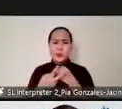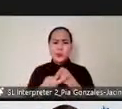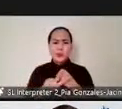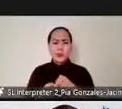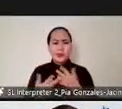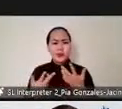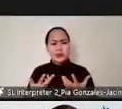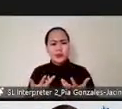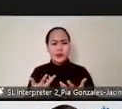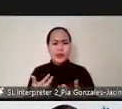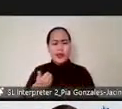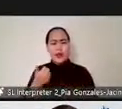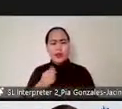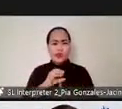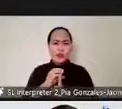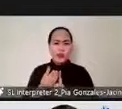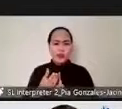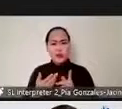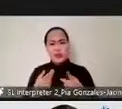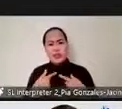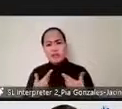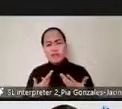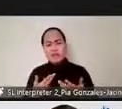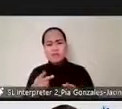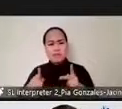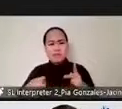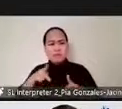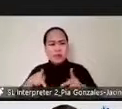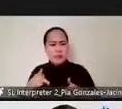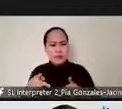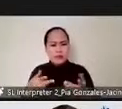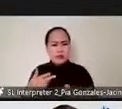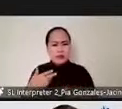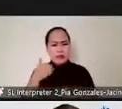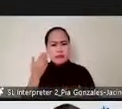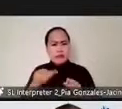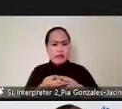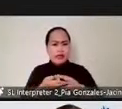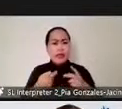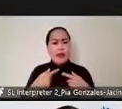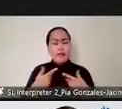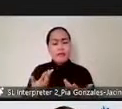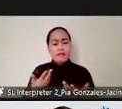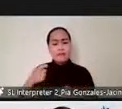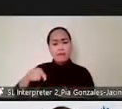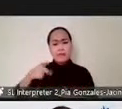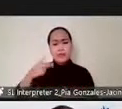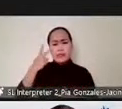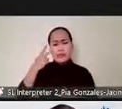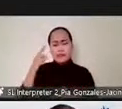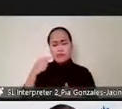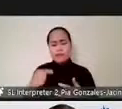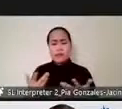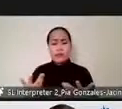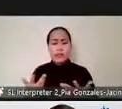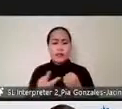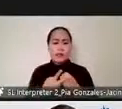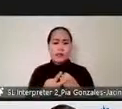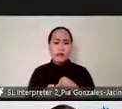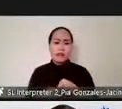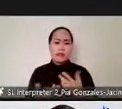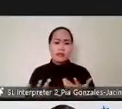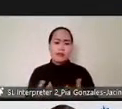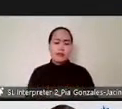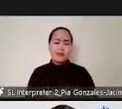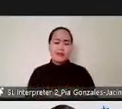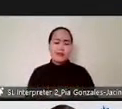any cultural or maybe even human remains in that environment, in that matrix of the preservation would be superb.